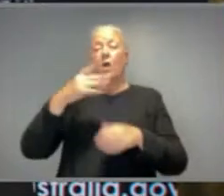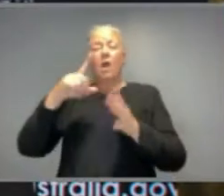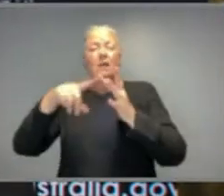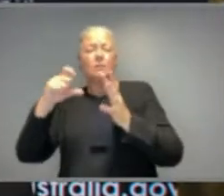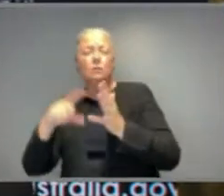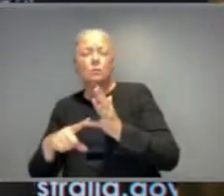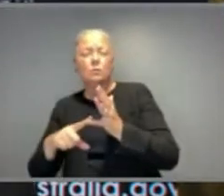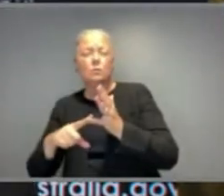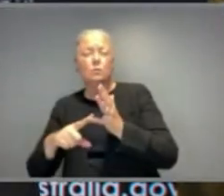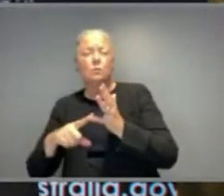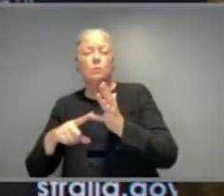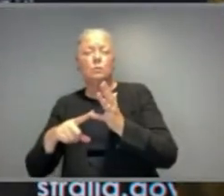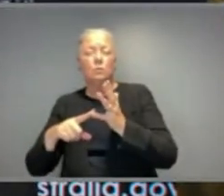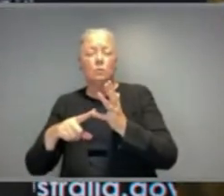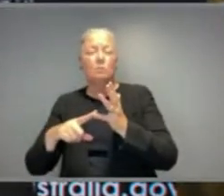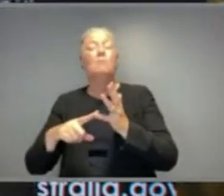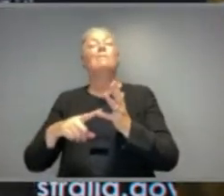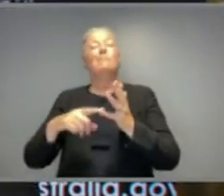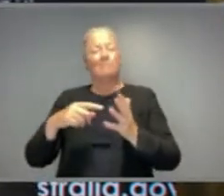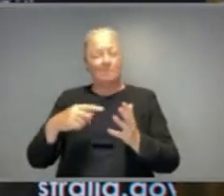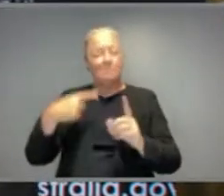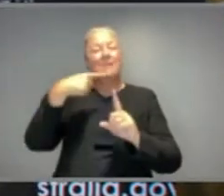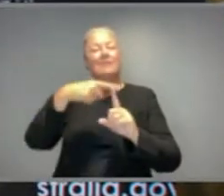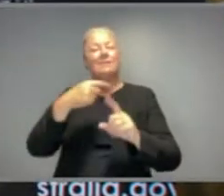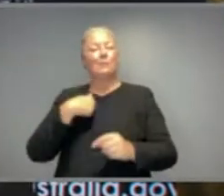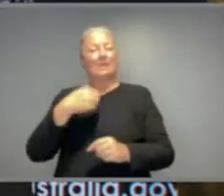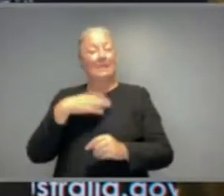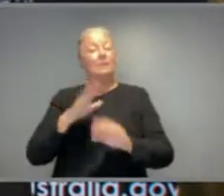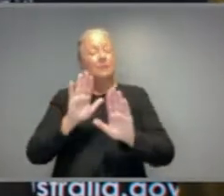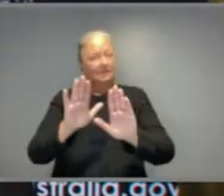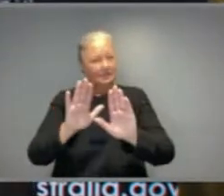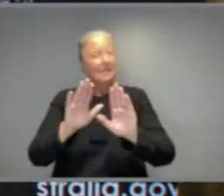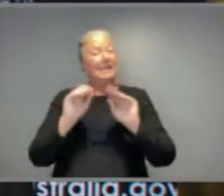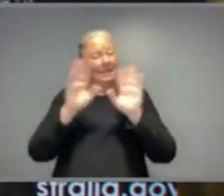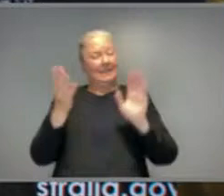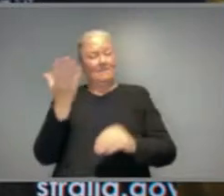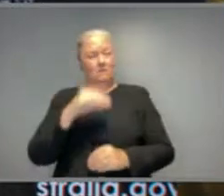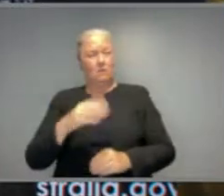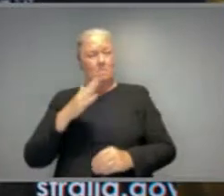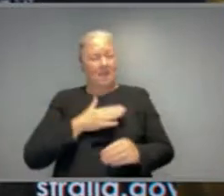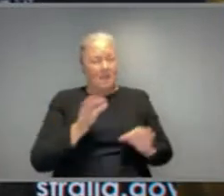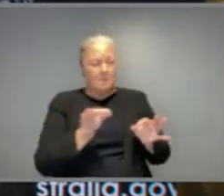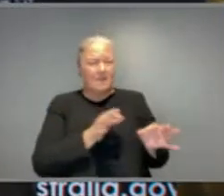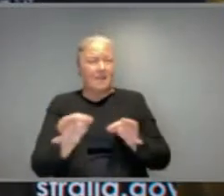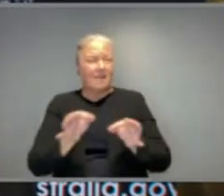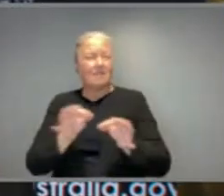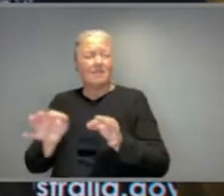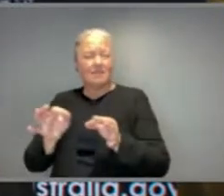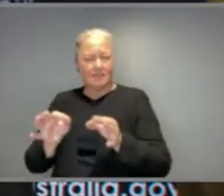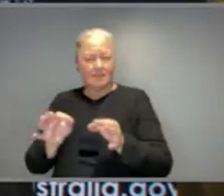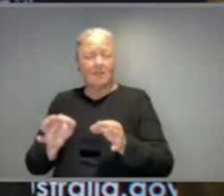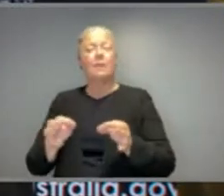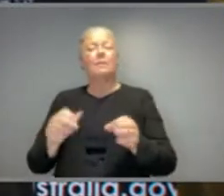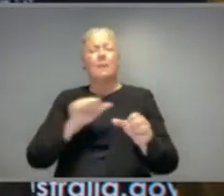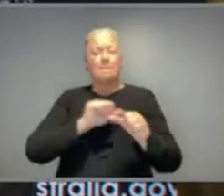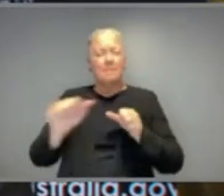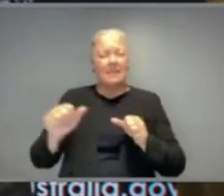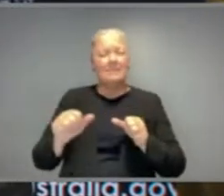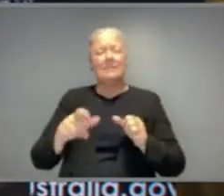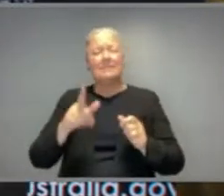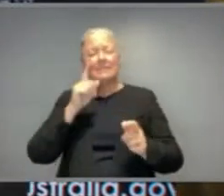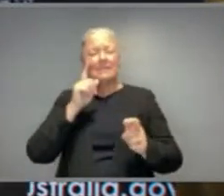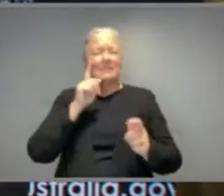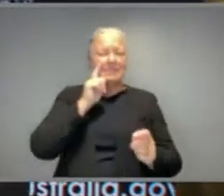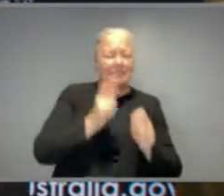well as continuing to have, and this is very clear from the modelling, the very best testing, tracing, isolation and